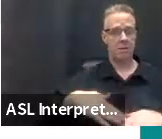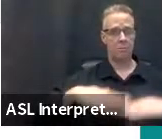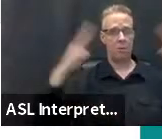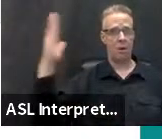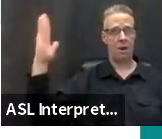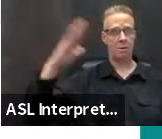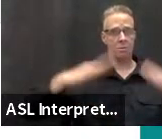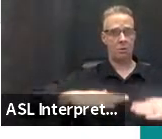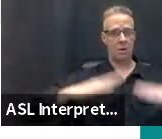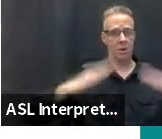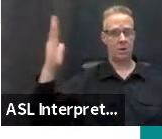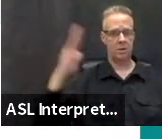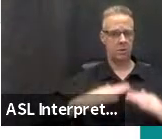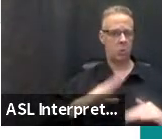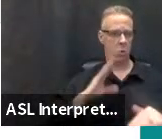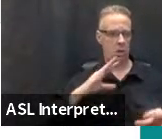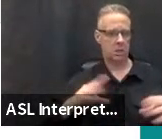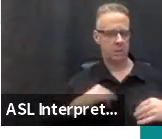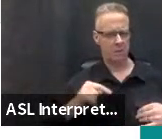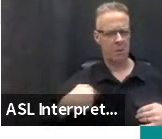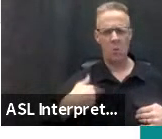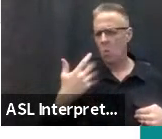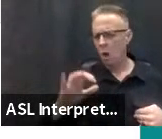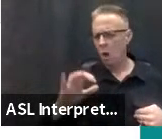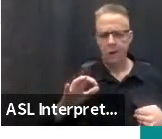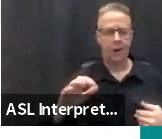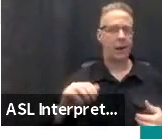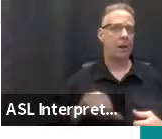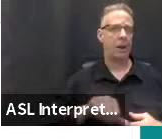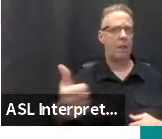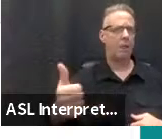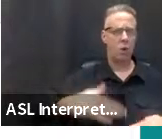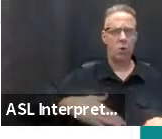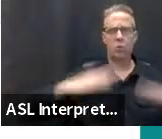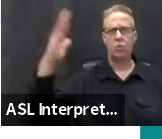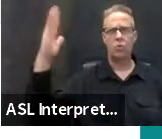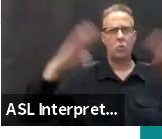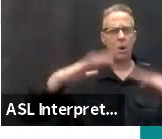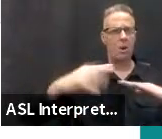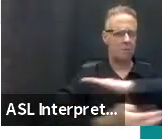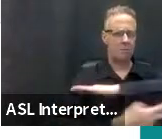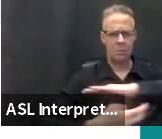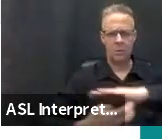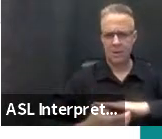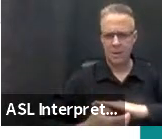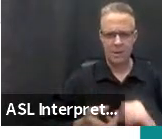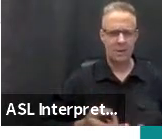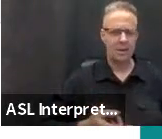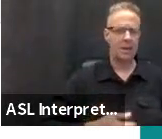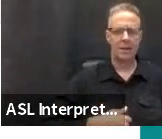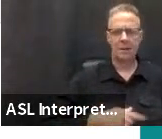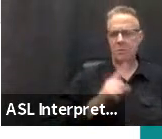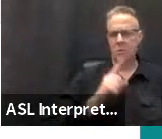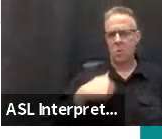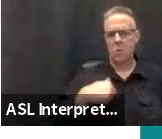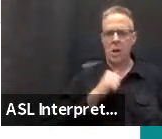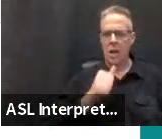of handles that, but we don't want a drawbridge. And I'm wondering whether, presuming we're not going to do another